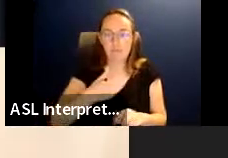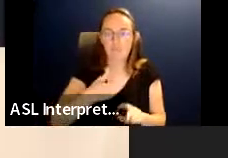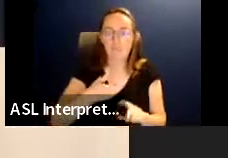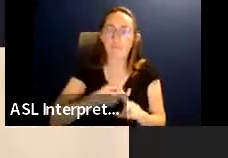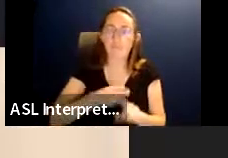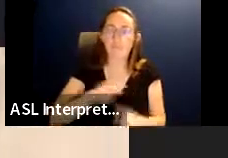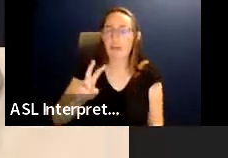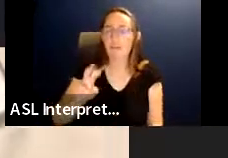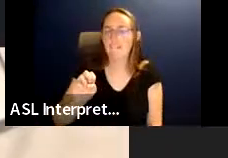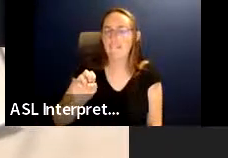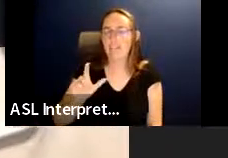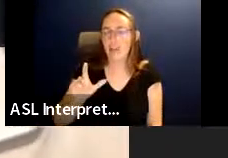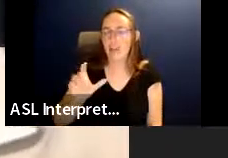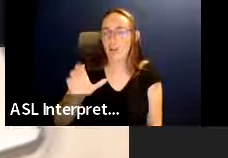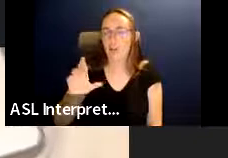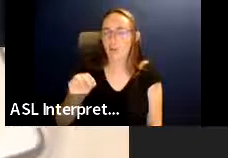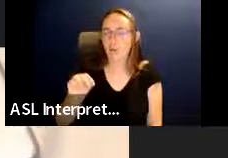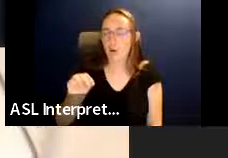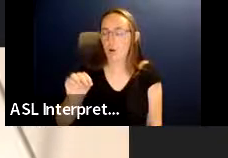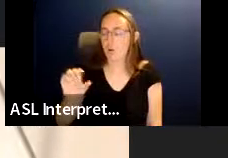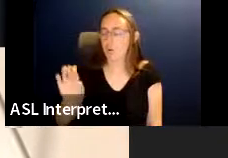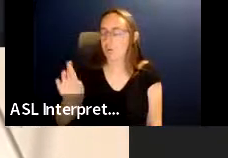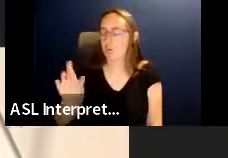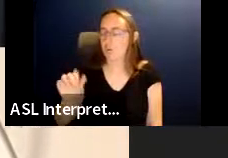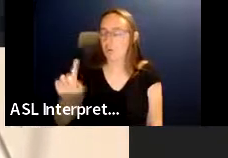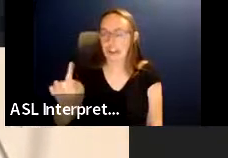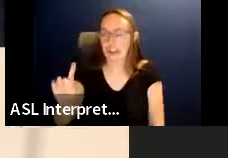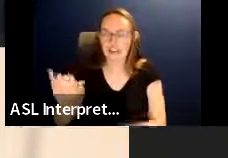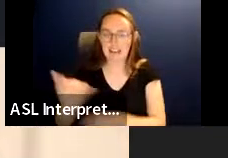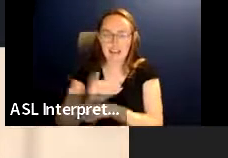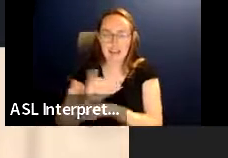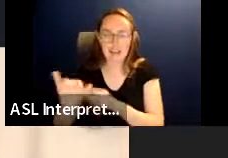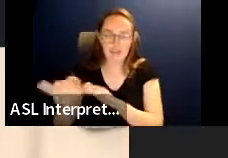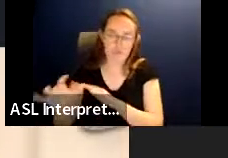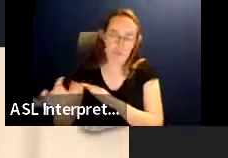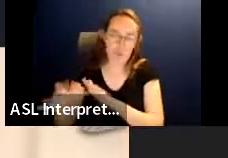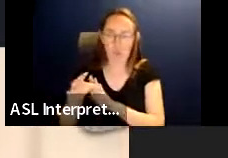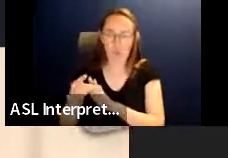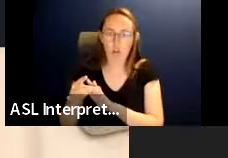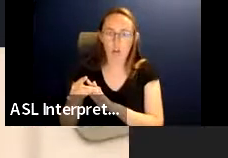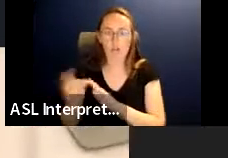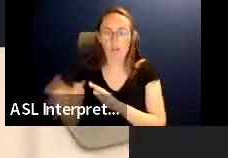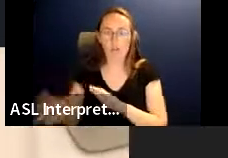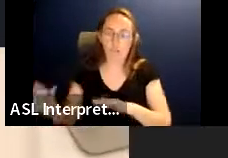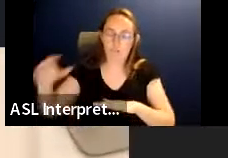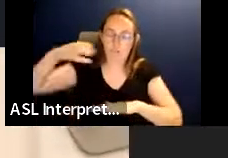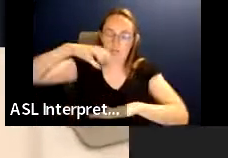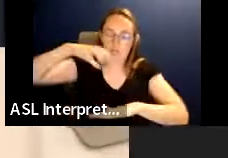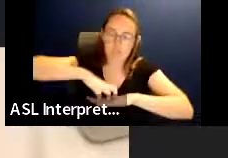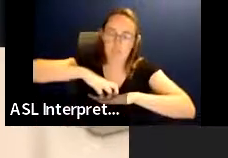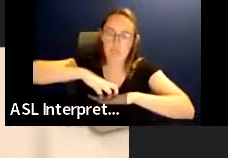hook. And I just pop that attachment in.